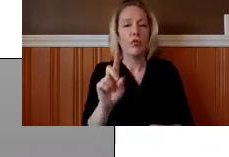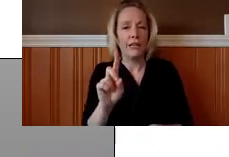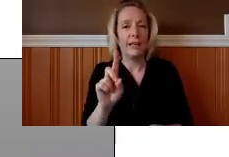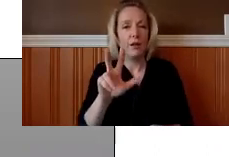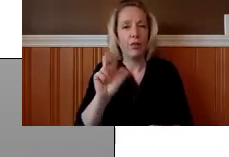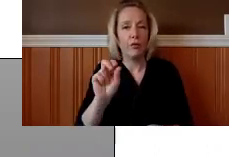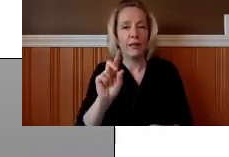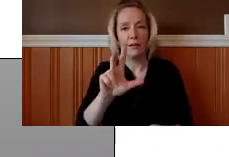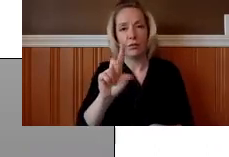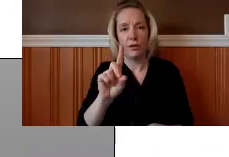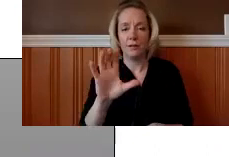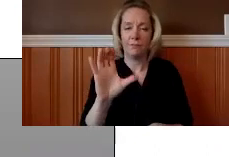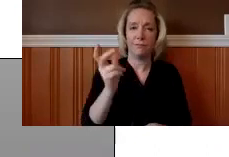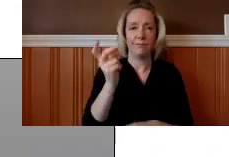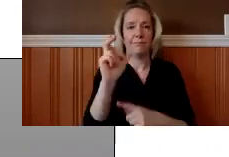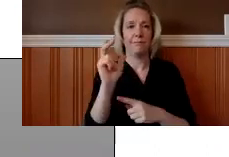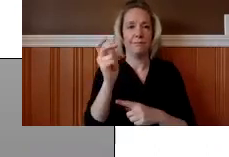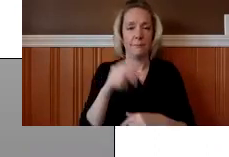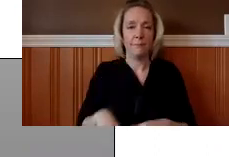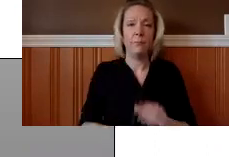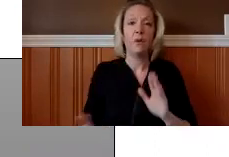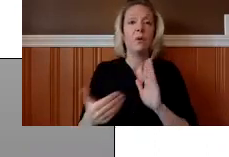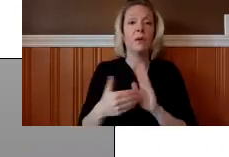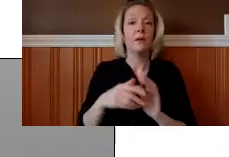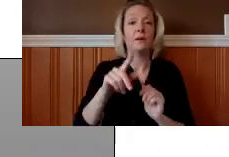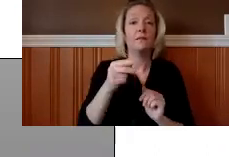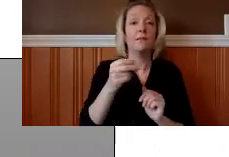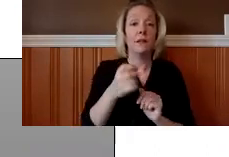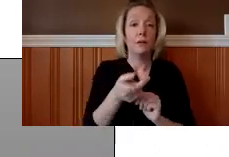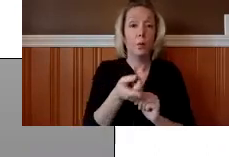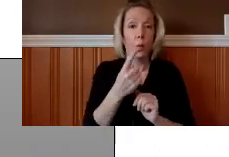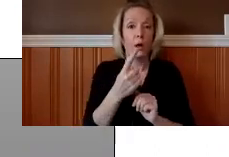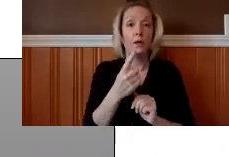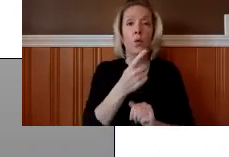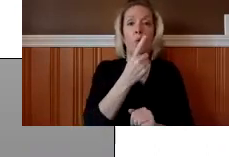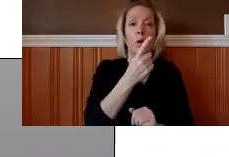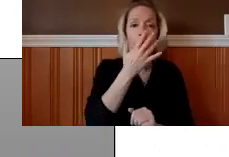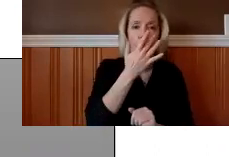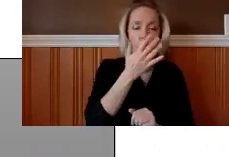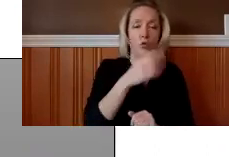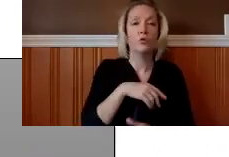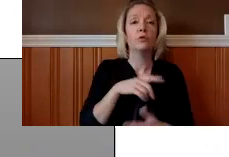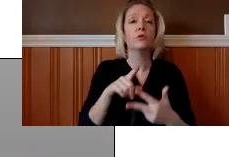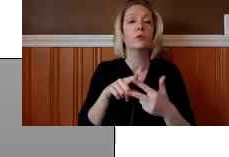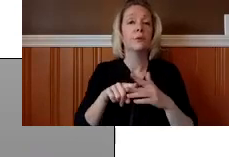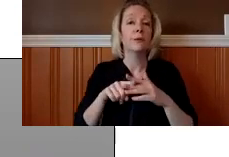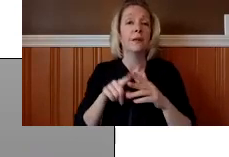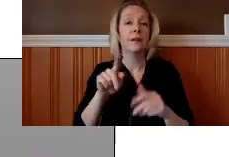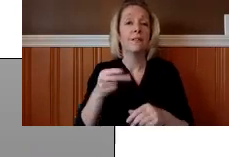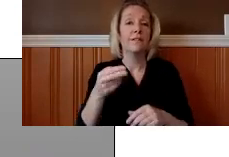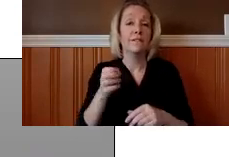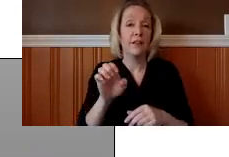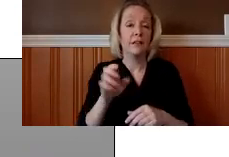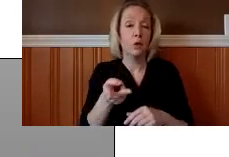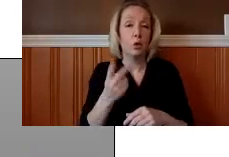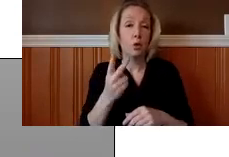in phase 1, again, single colors. Moving into low phase 2, 2 or 3 colors perhaps. And as